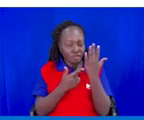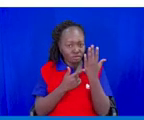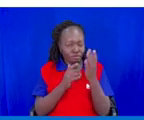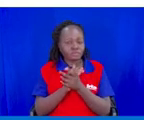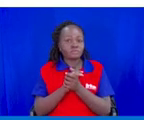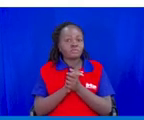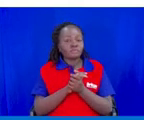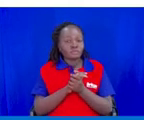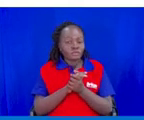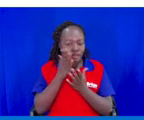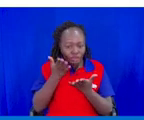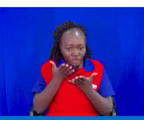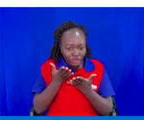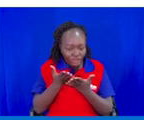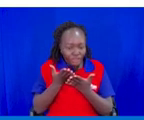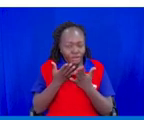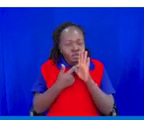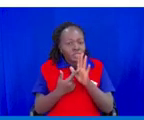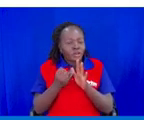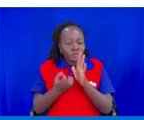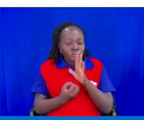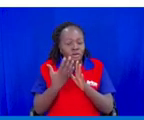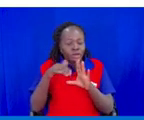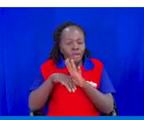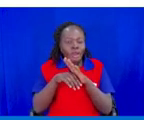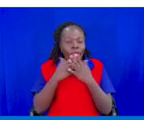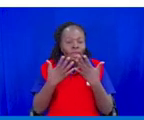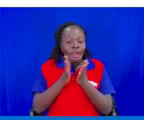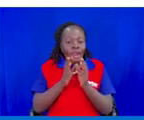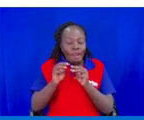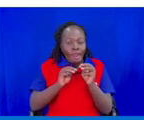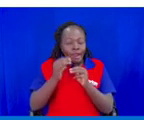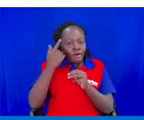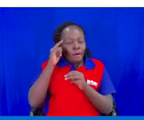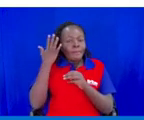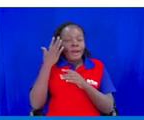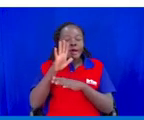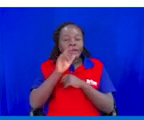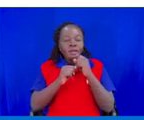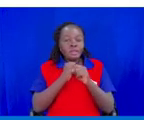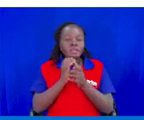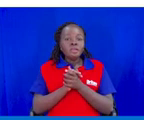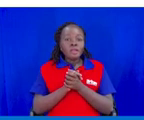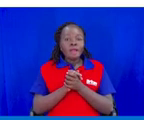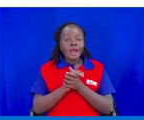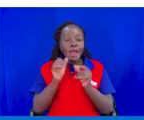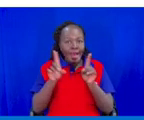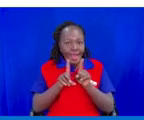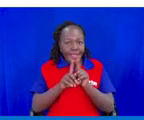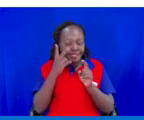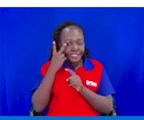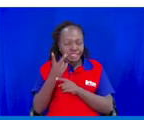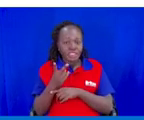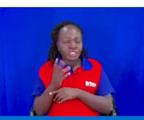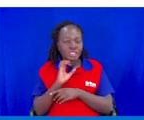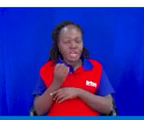graphical representation of the growth in our assets under management over the last 5 years. As you can see, unit holders, our assets